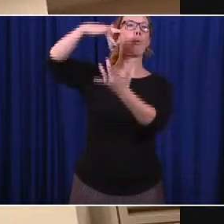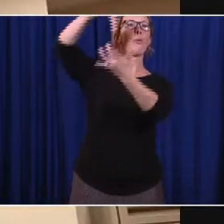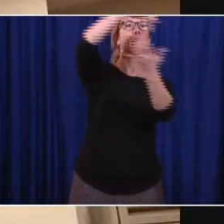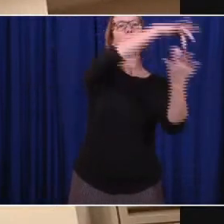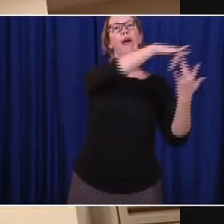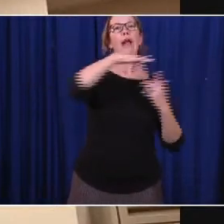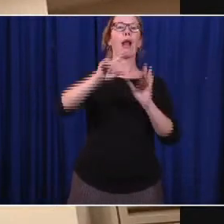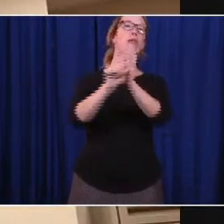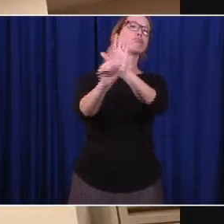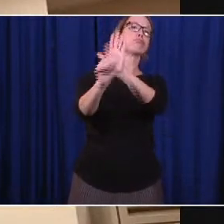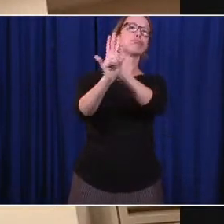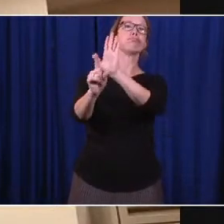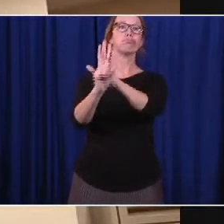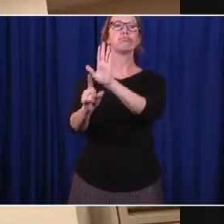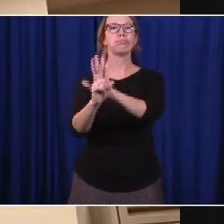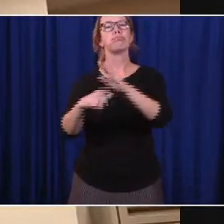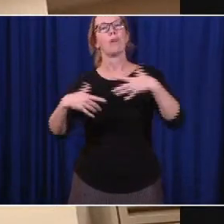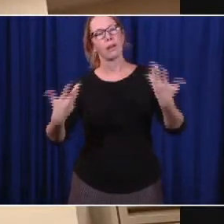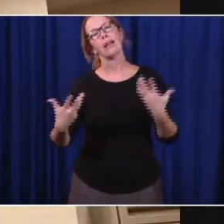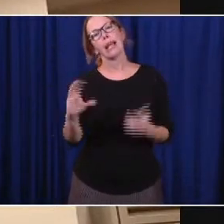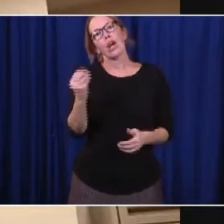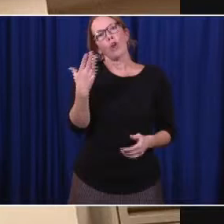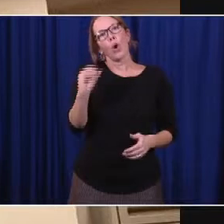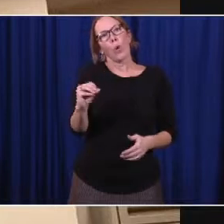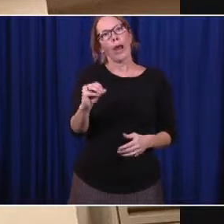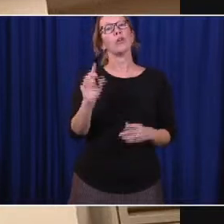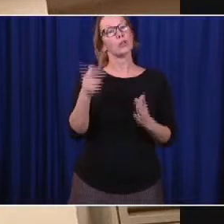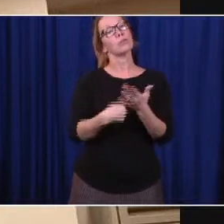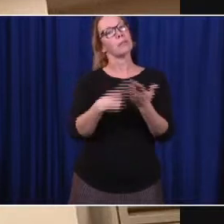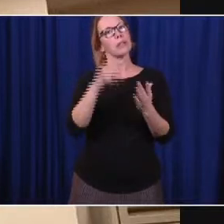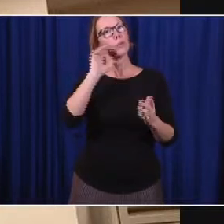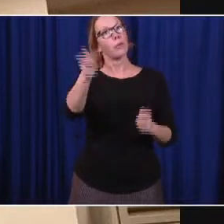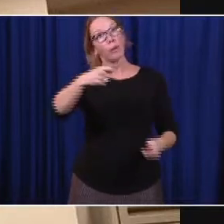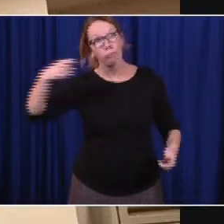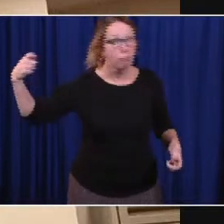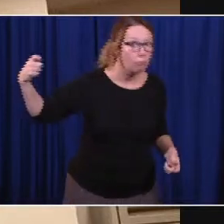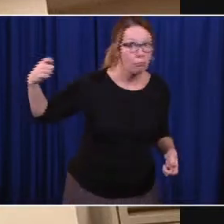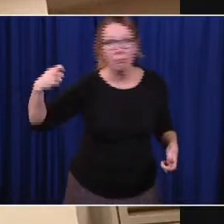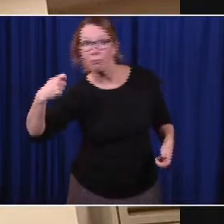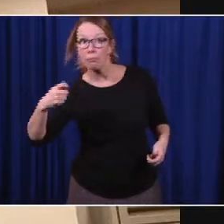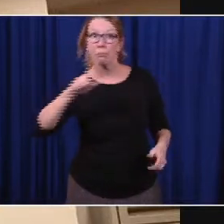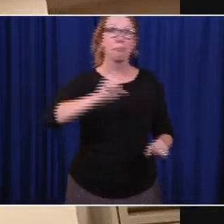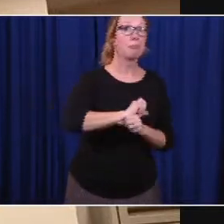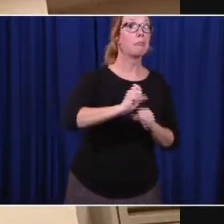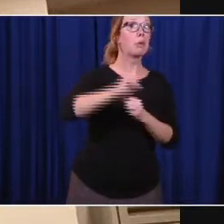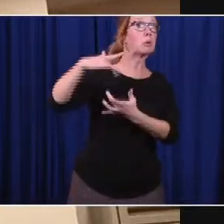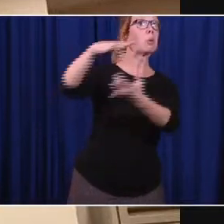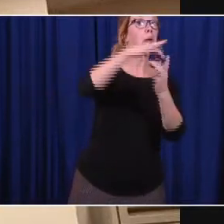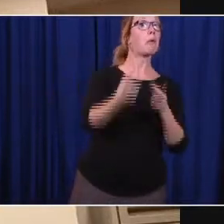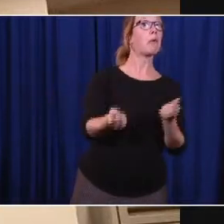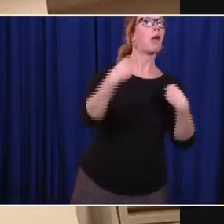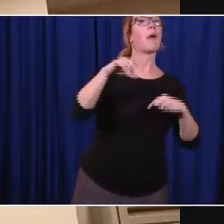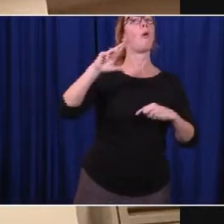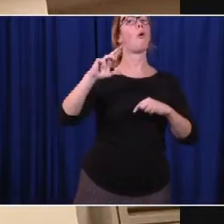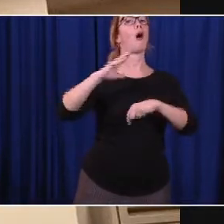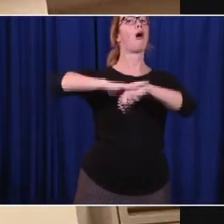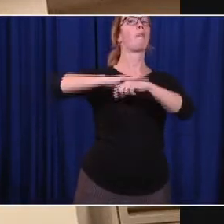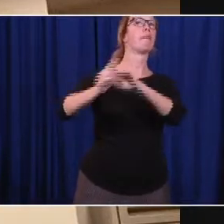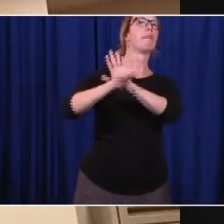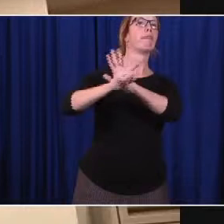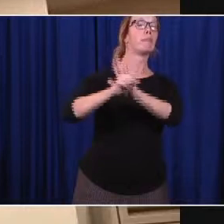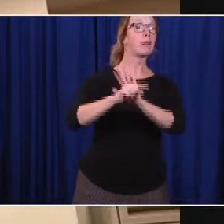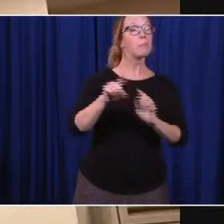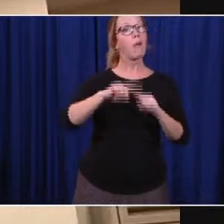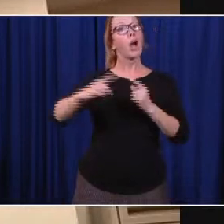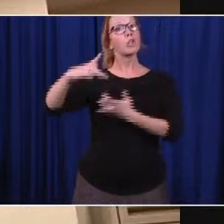Ohio, so we do open the door to actually see if there's a tornado before we, prepare. But with tornadoes, with